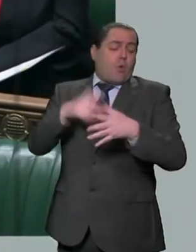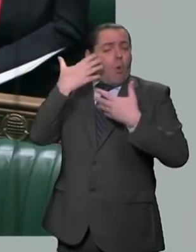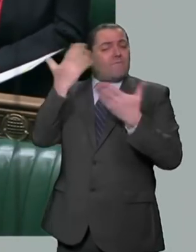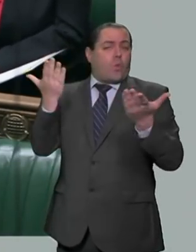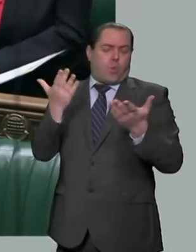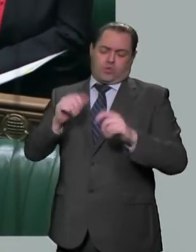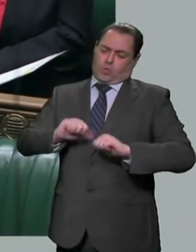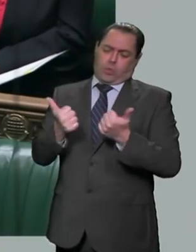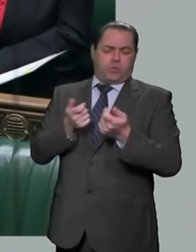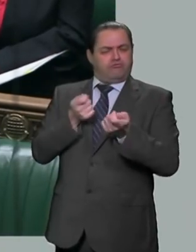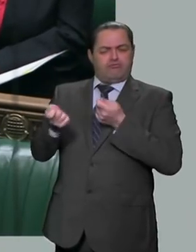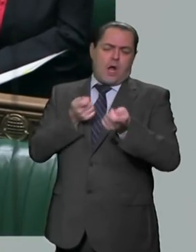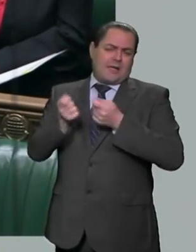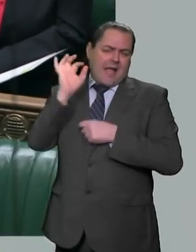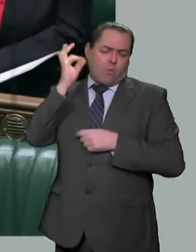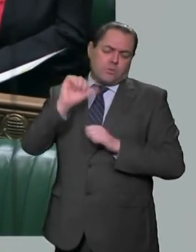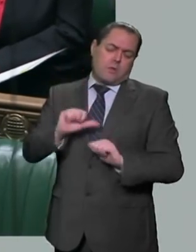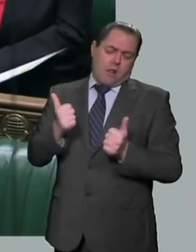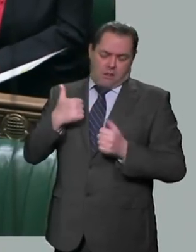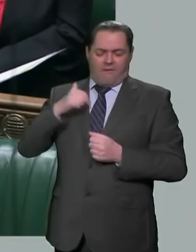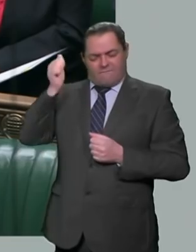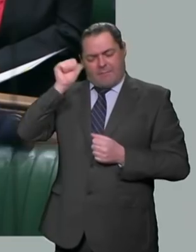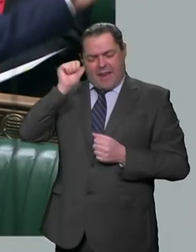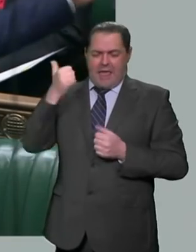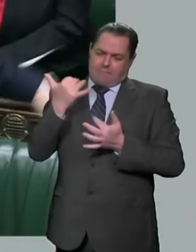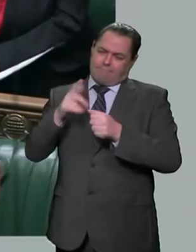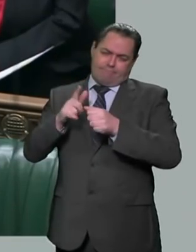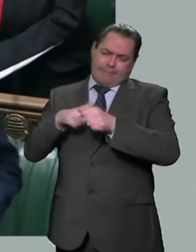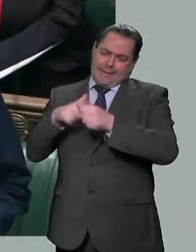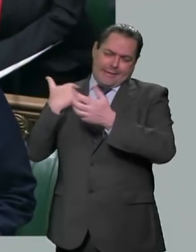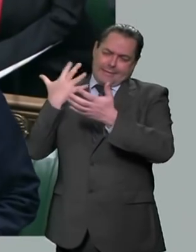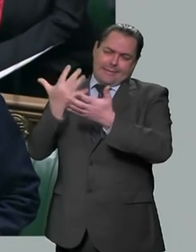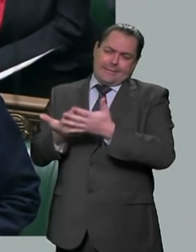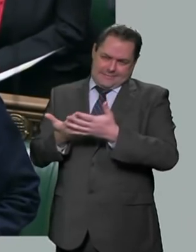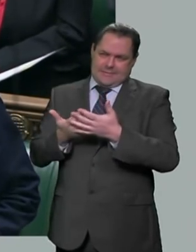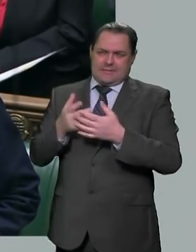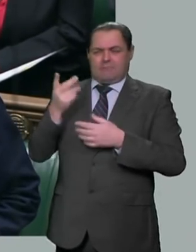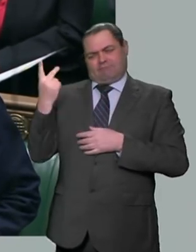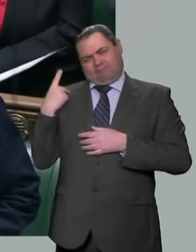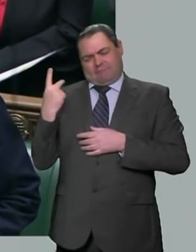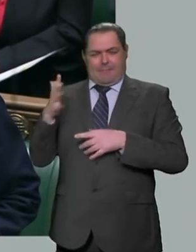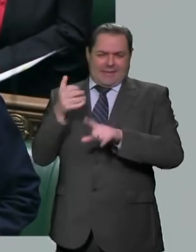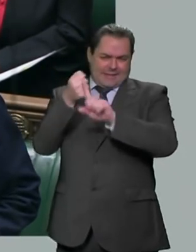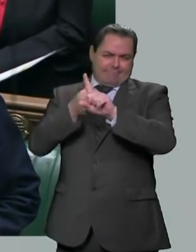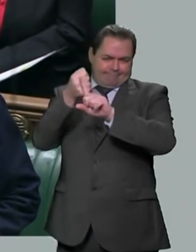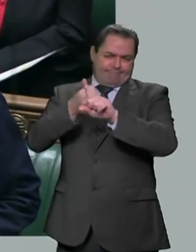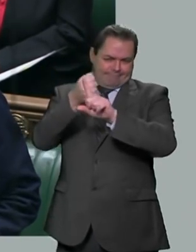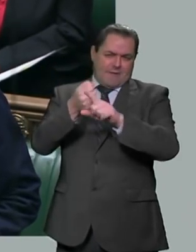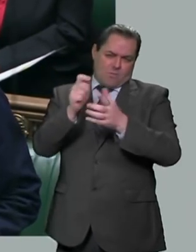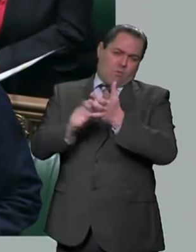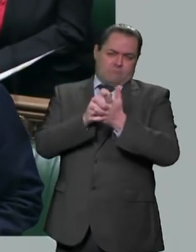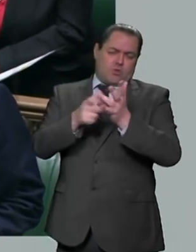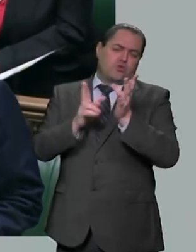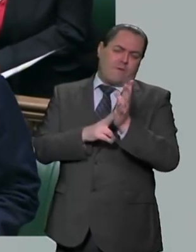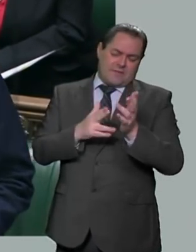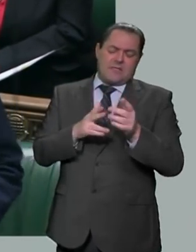tight ship. I've been familiar with Bromley over many, many years. He and I have campaigned there together, and I commend